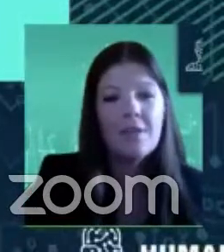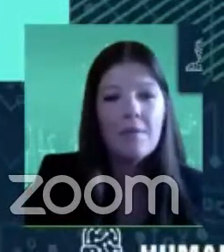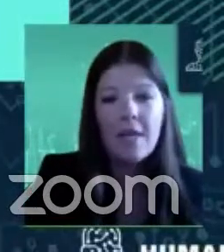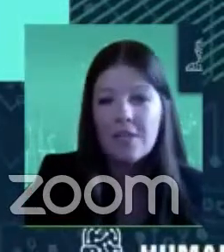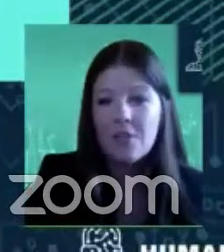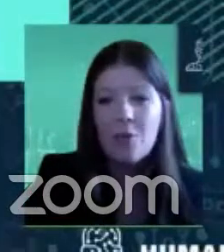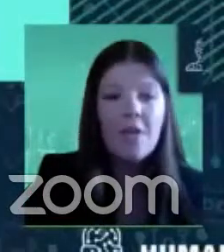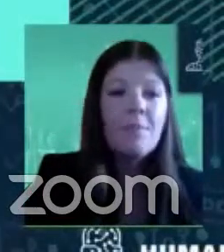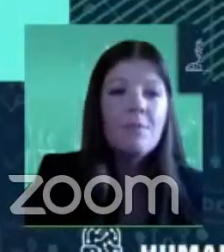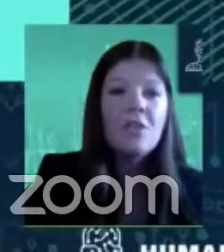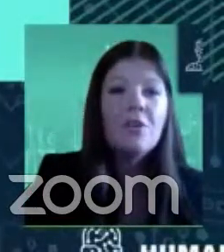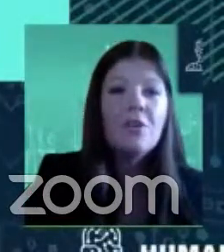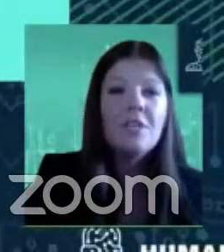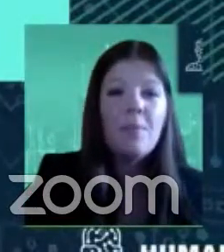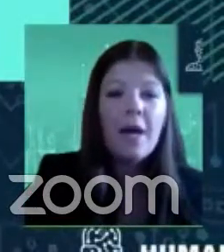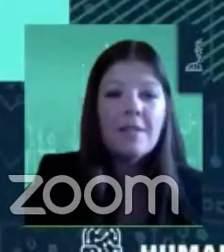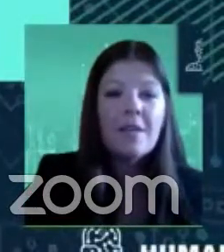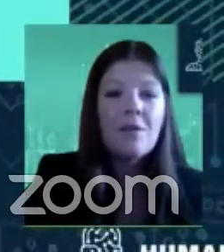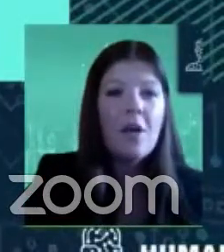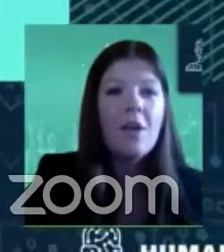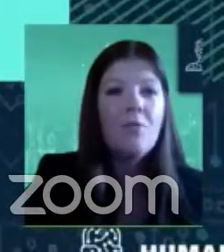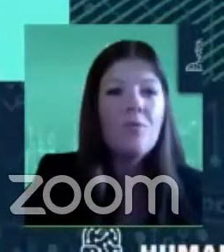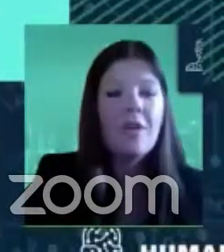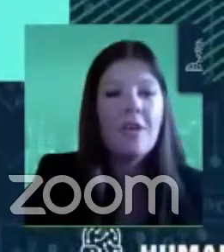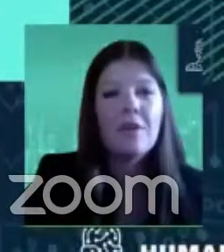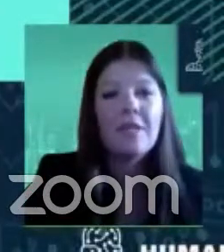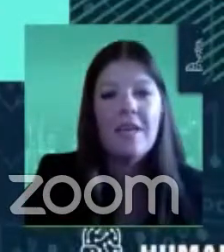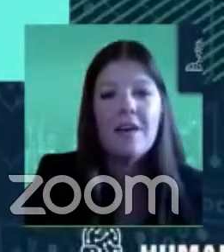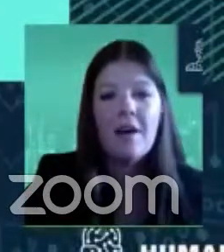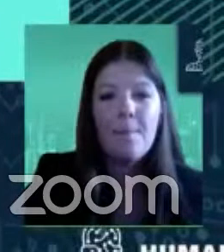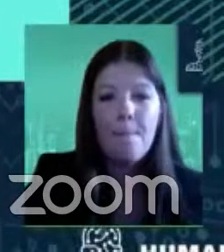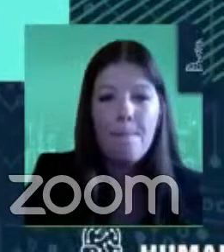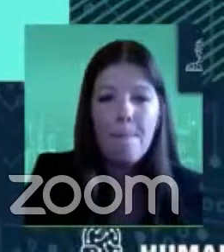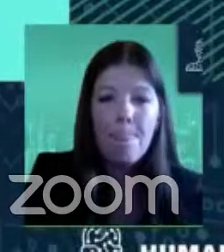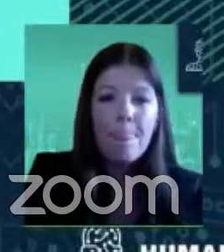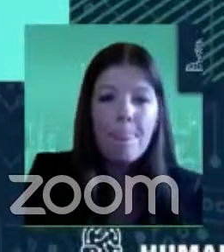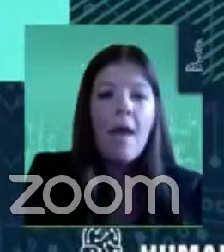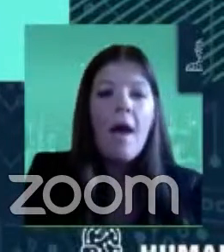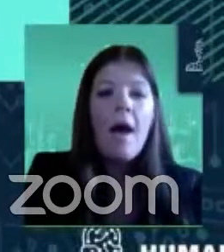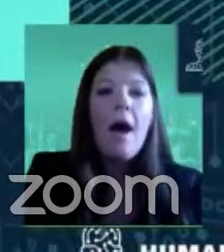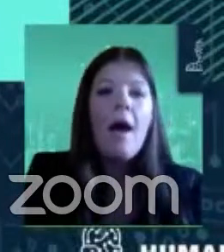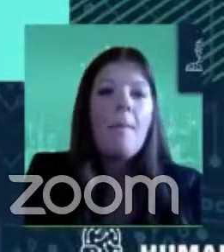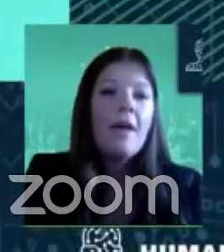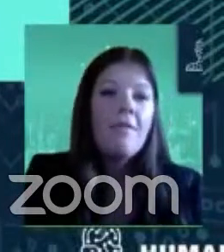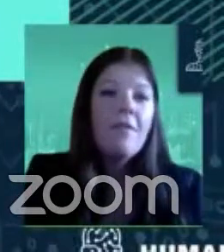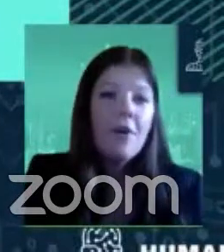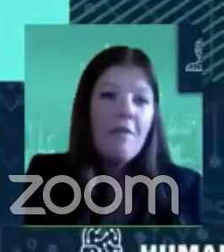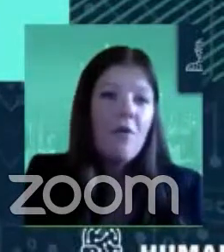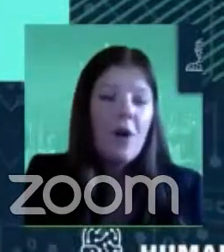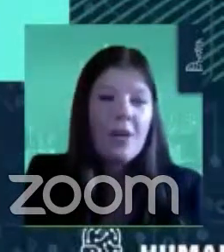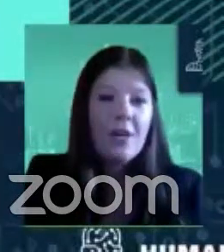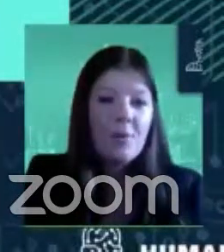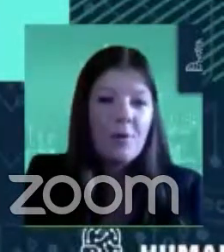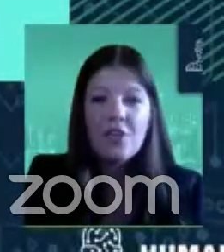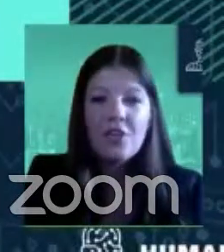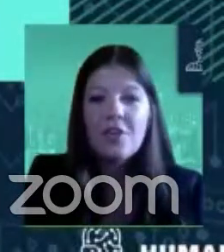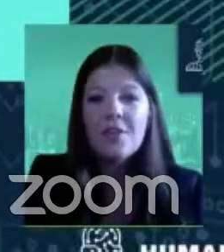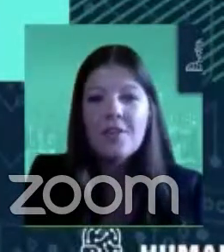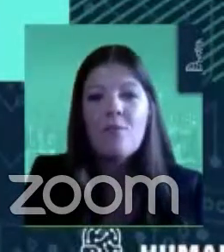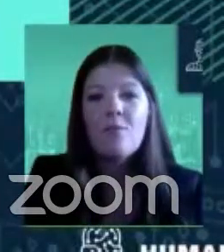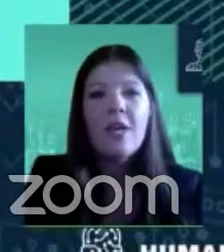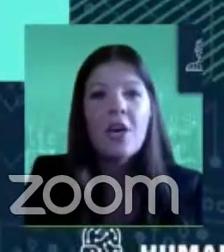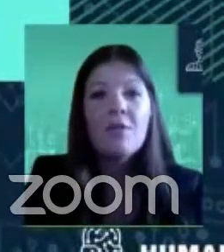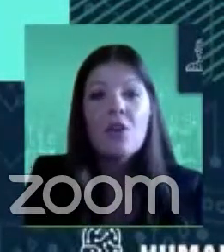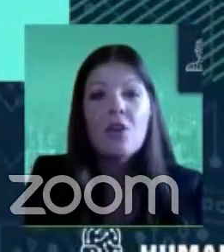be an ambassador that's totally up to you it depends on what you think you can take on um I have heard of awareness